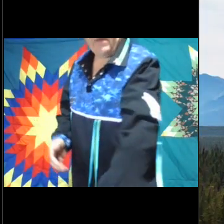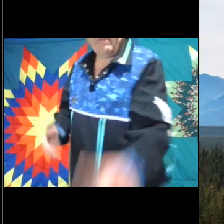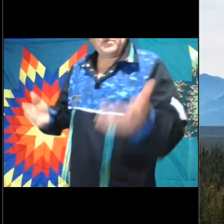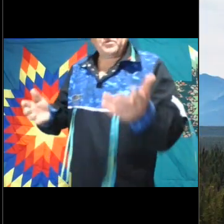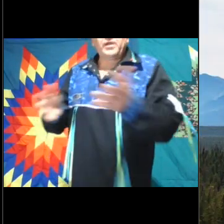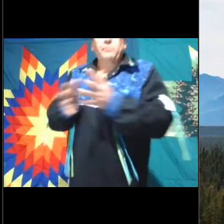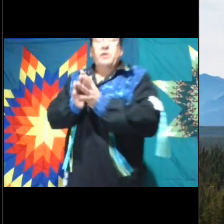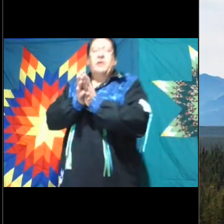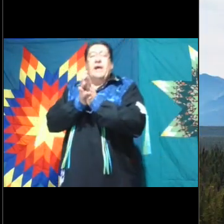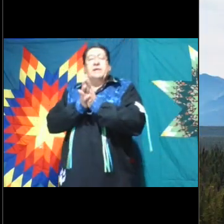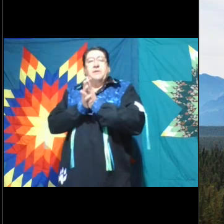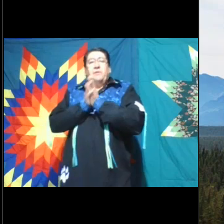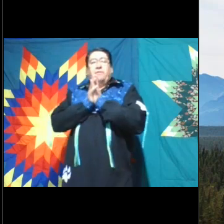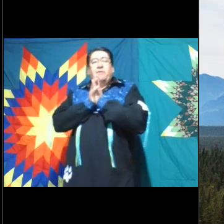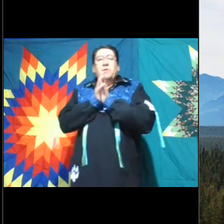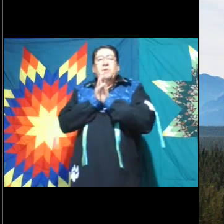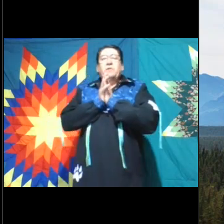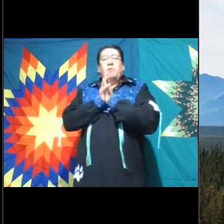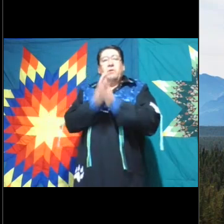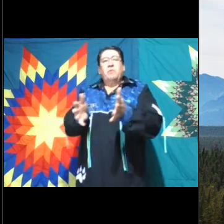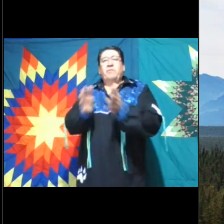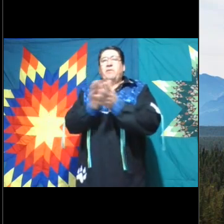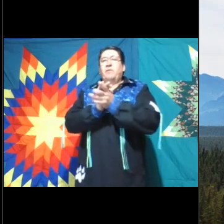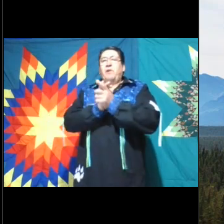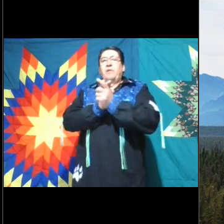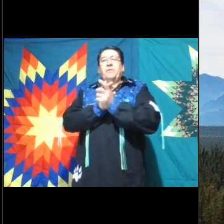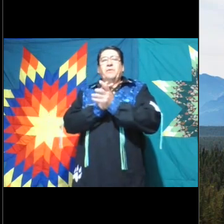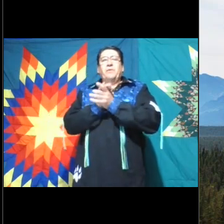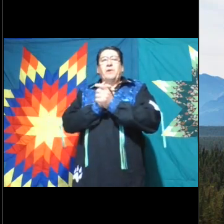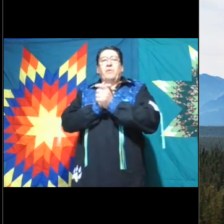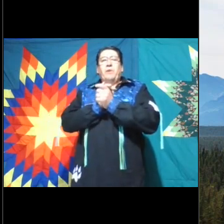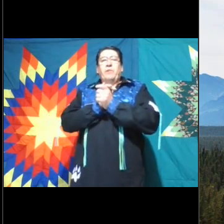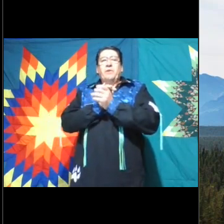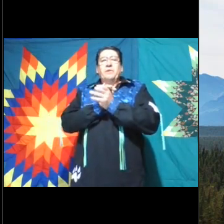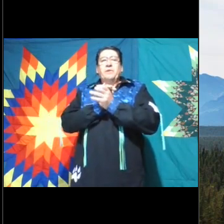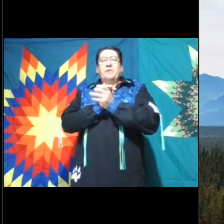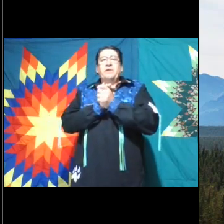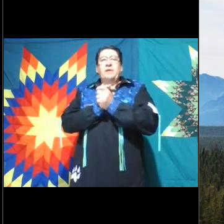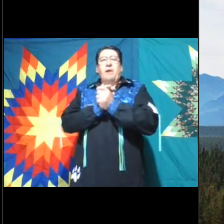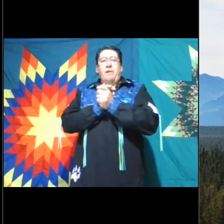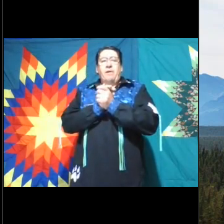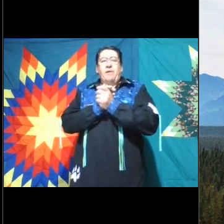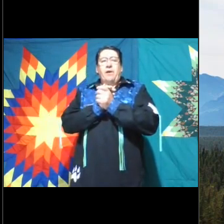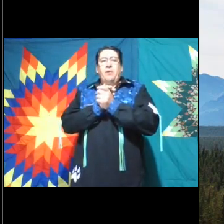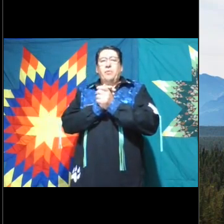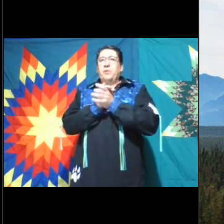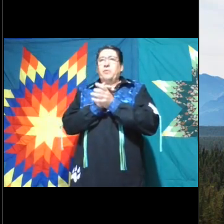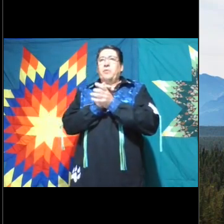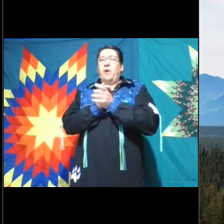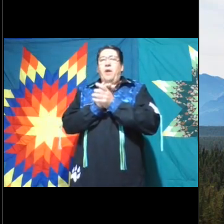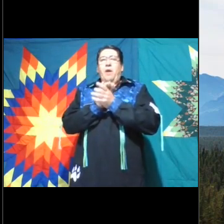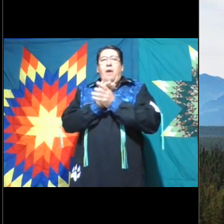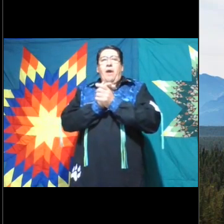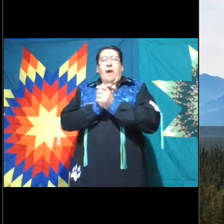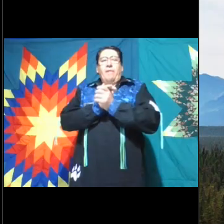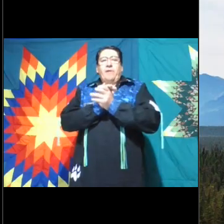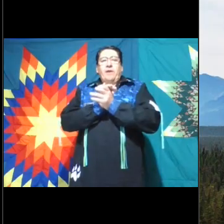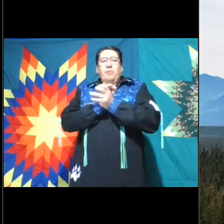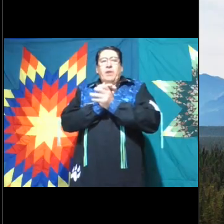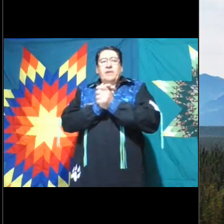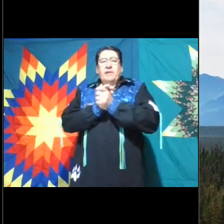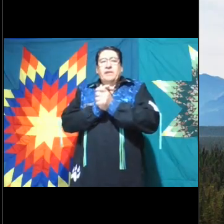Thank you for joining me on the last two. If you joined, welcome. If you are new to our webinar series, I hope you